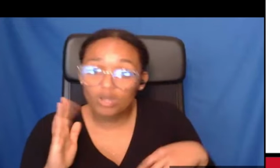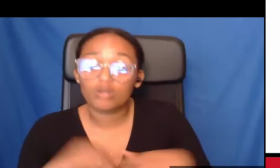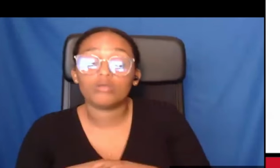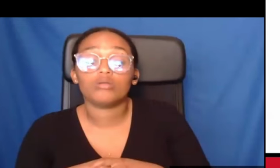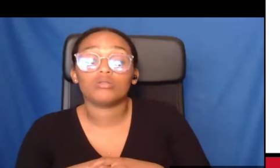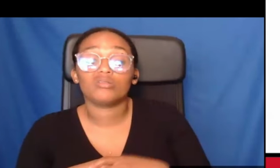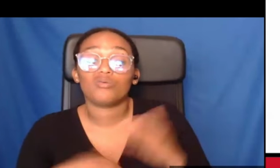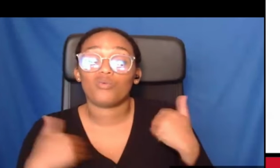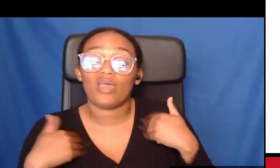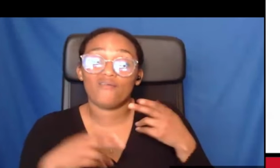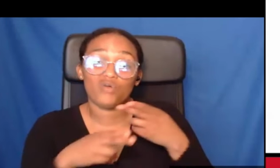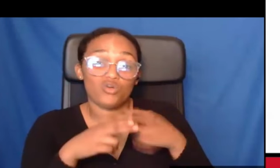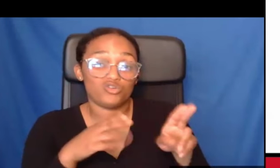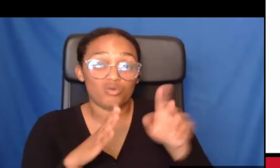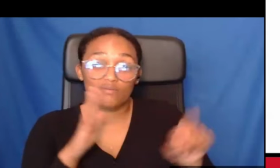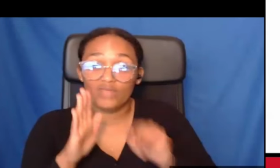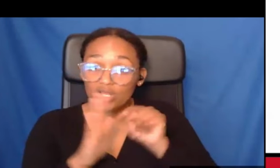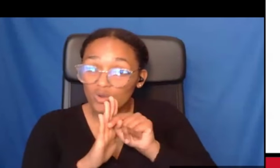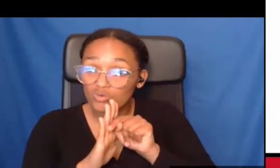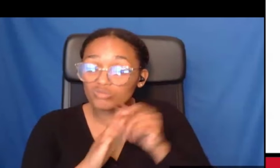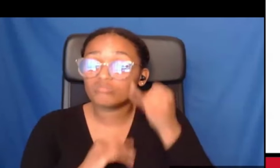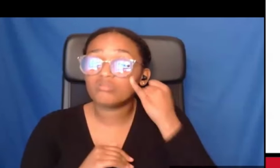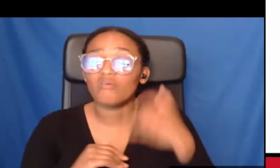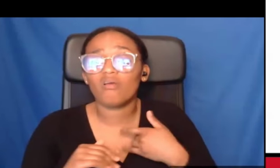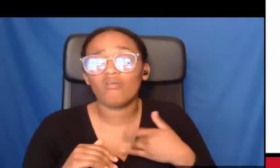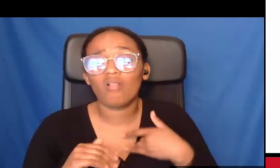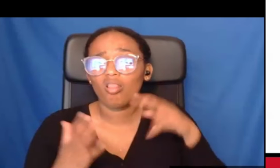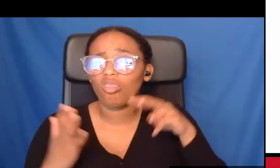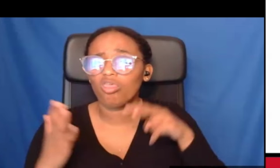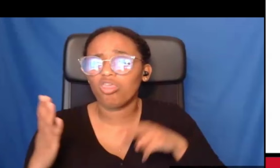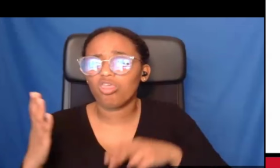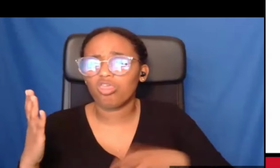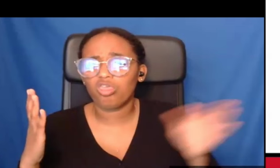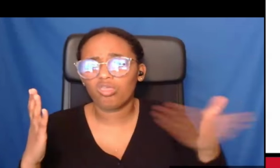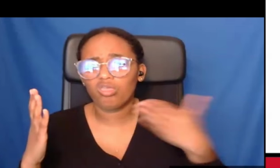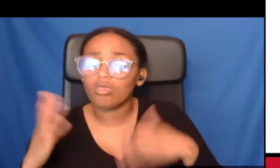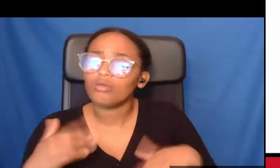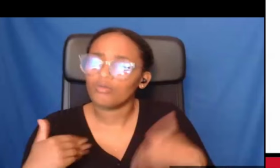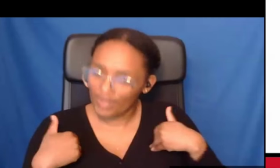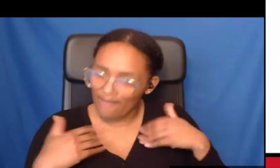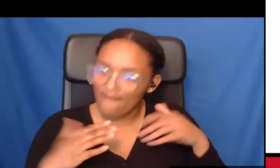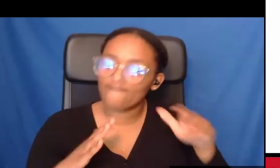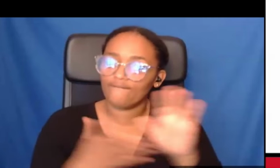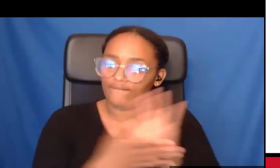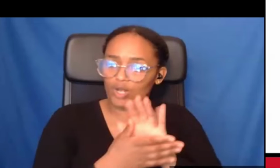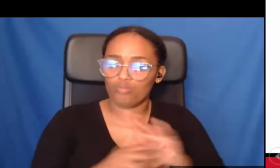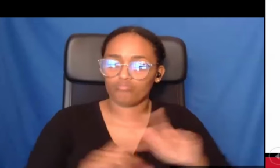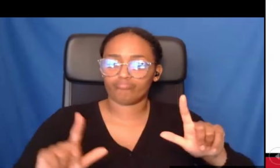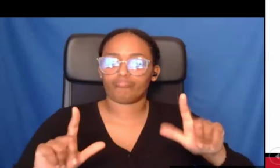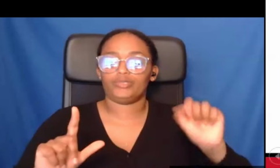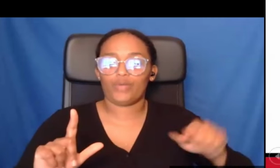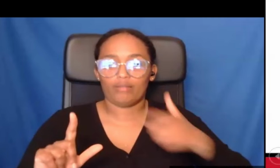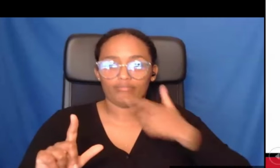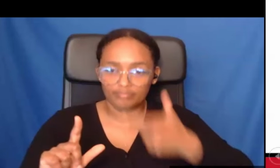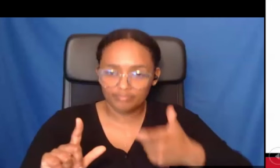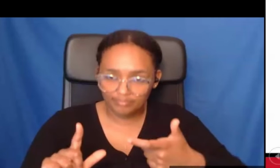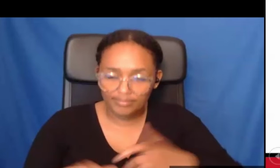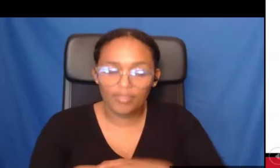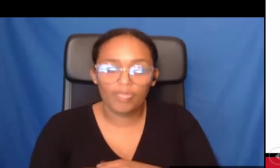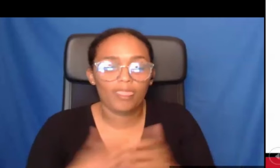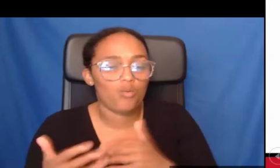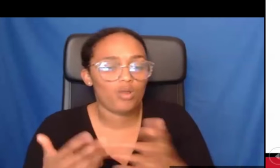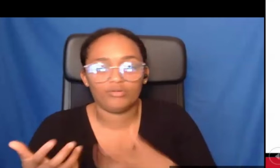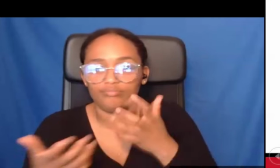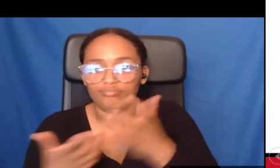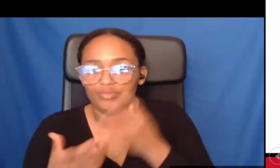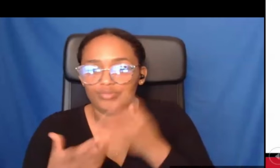videos. If 2 or 3 minute video is what you have patients for, hey, do what works for you.